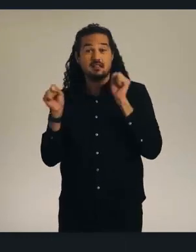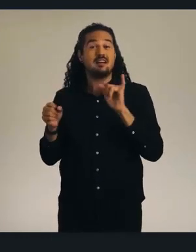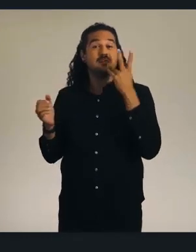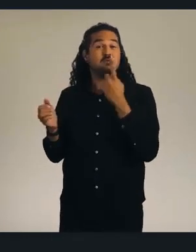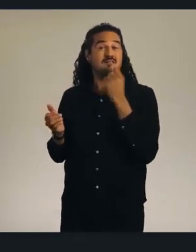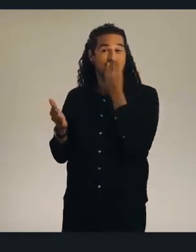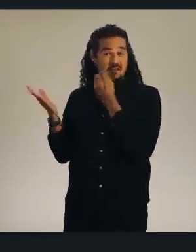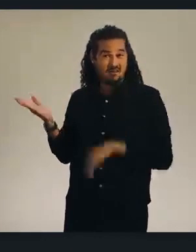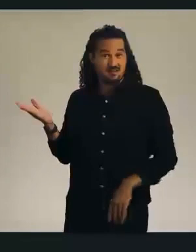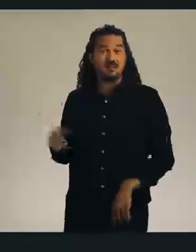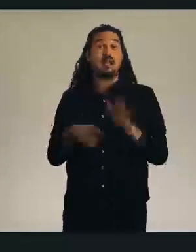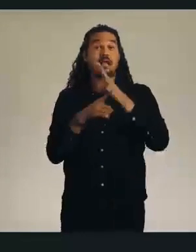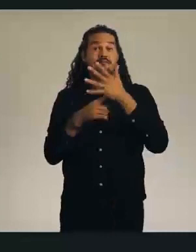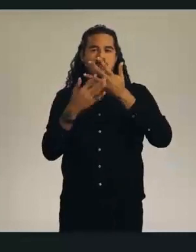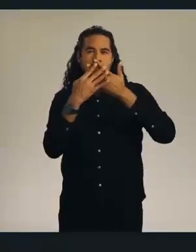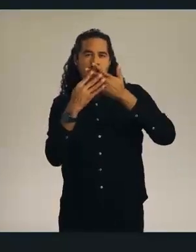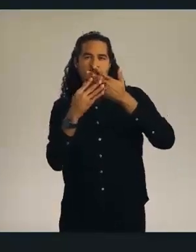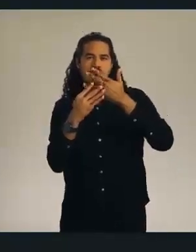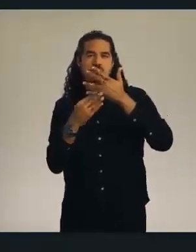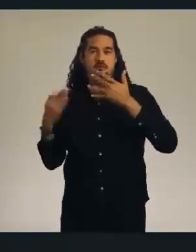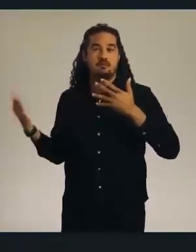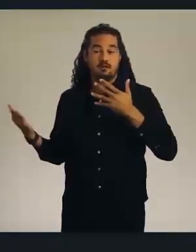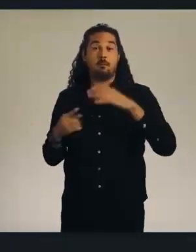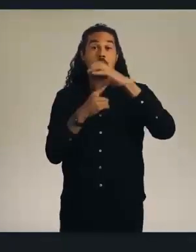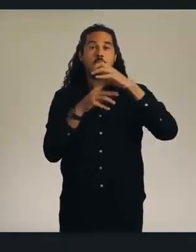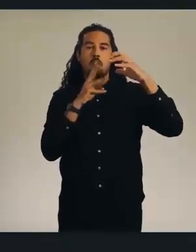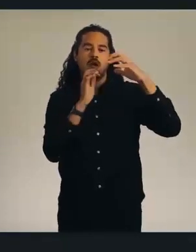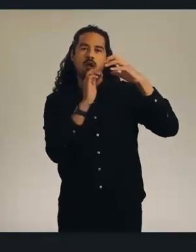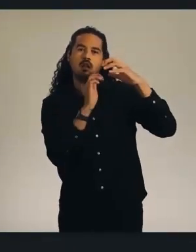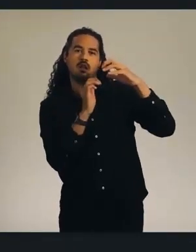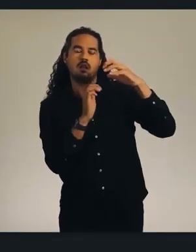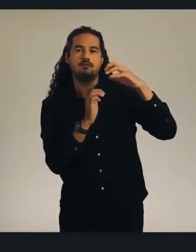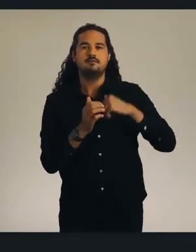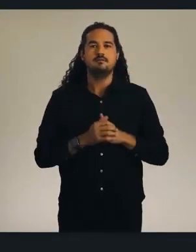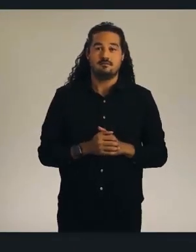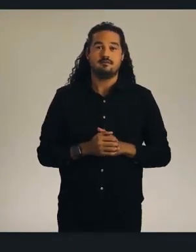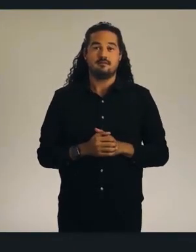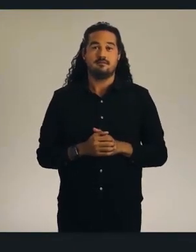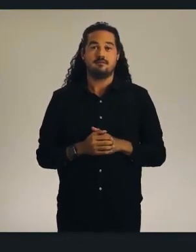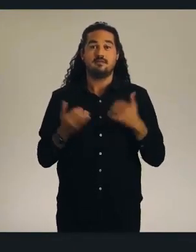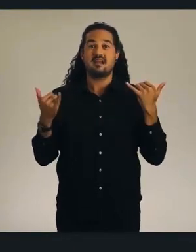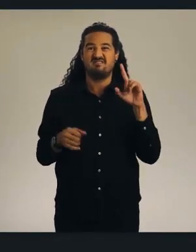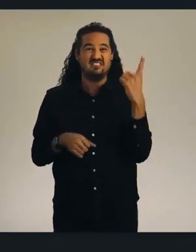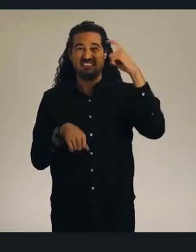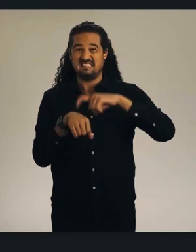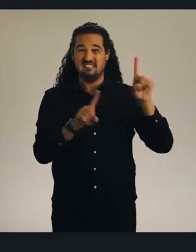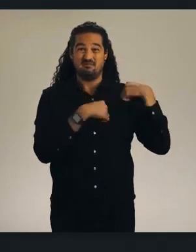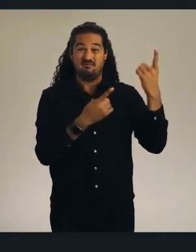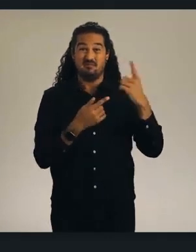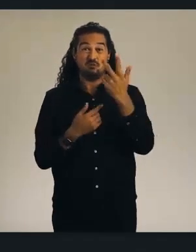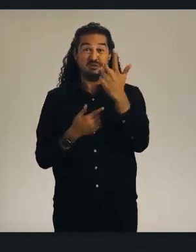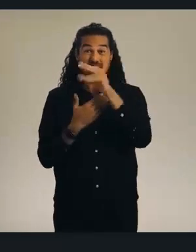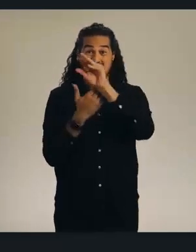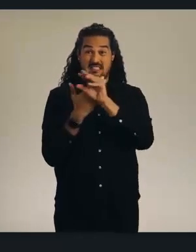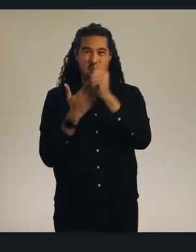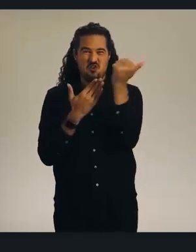beautiful red daisy, the cells in this leaf, or the water droplets on this mushroom. And for the first time, all of the cameras, including the telephoto, have